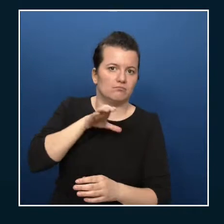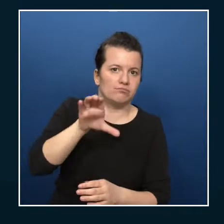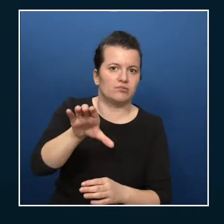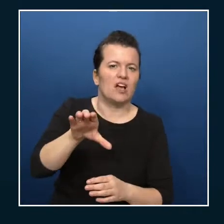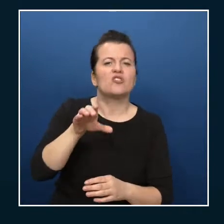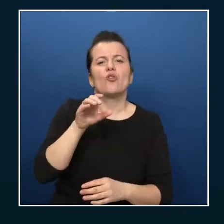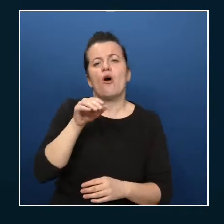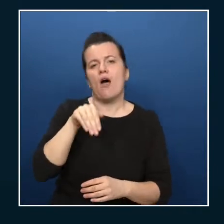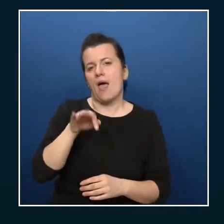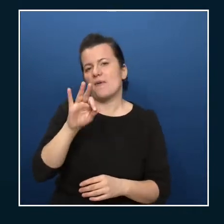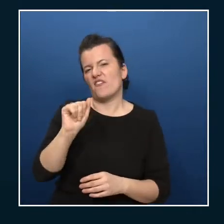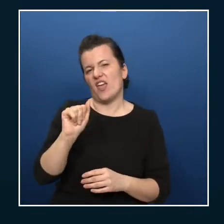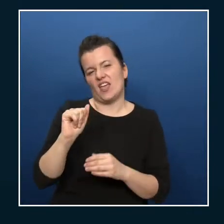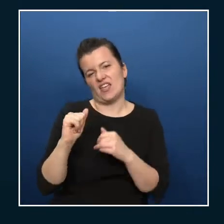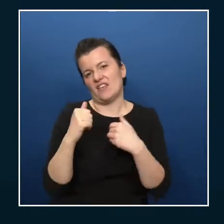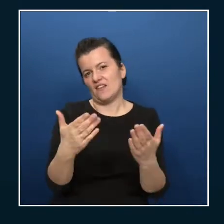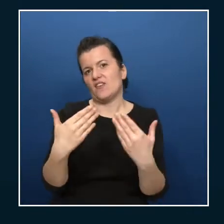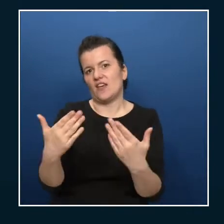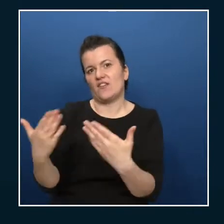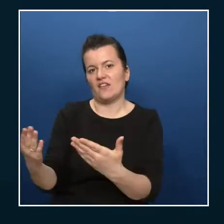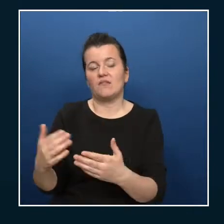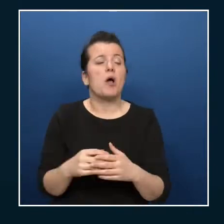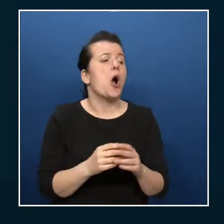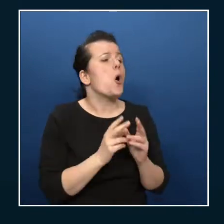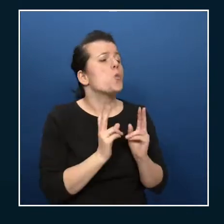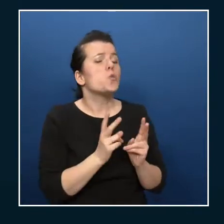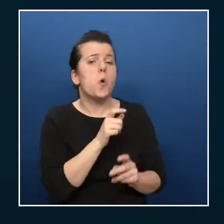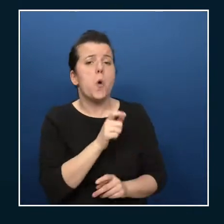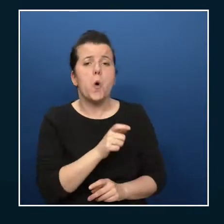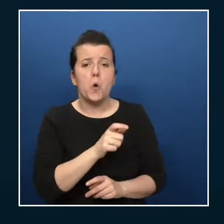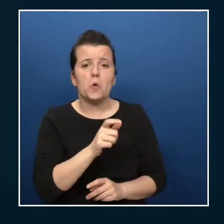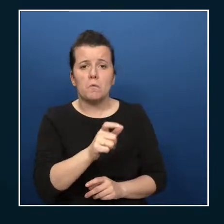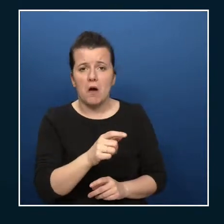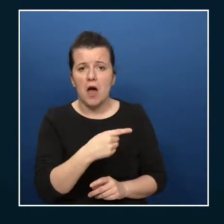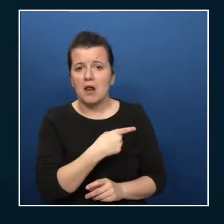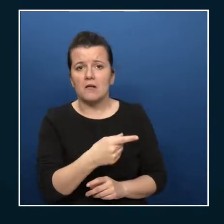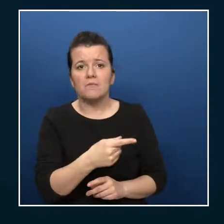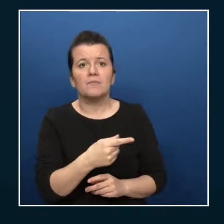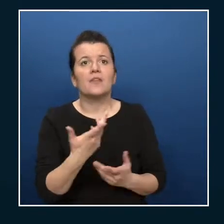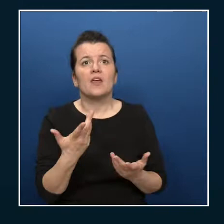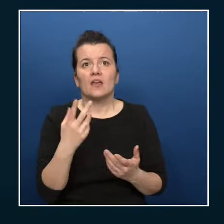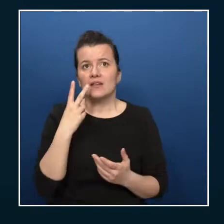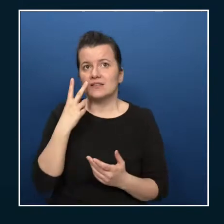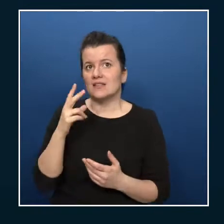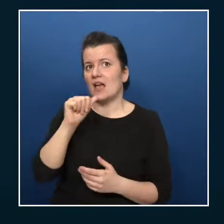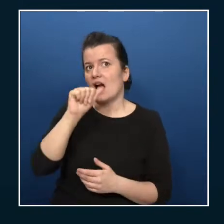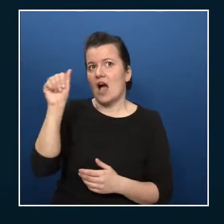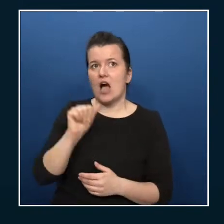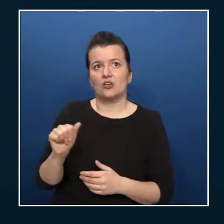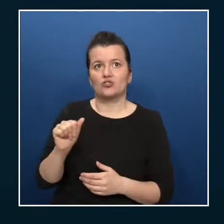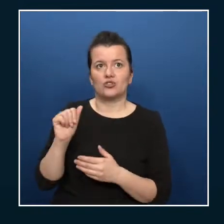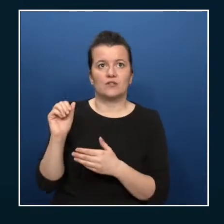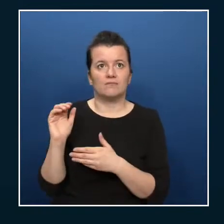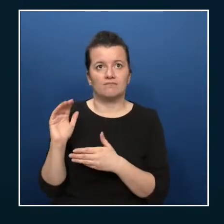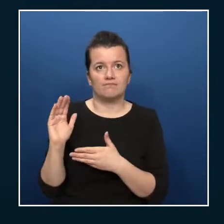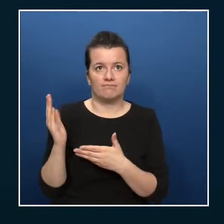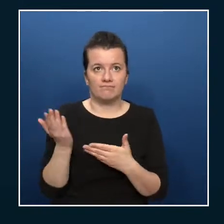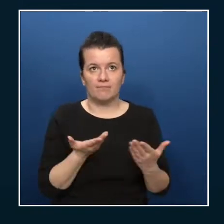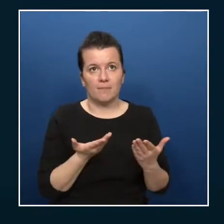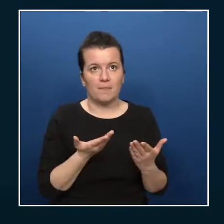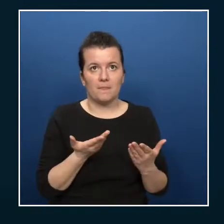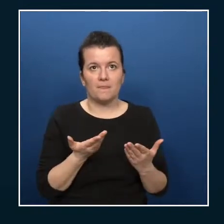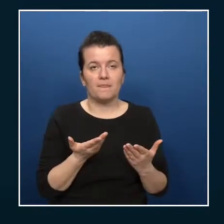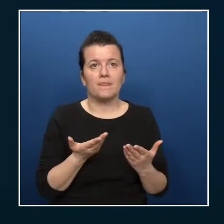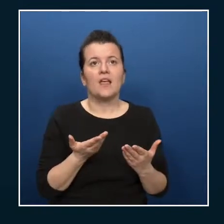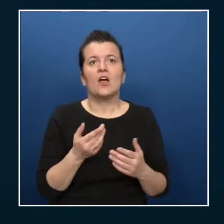at for your normal users, right? If you just leverage Azure, then you don't have the amount of users inside of Azure Active Directory